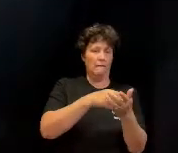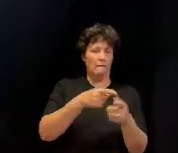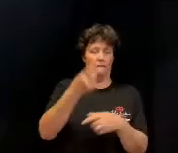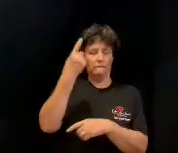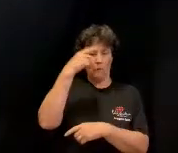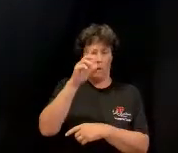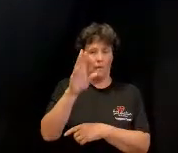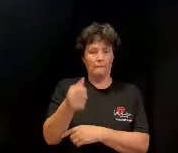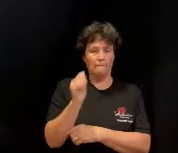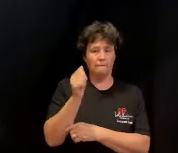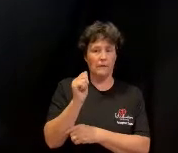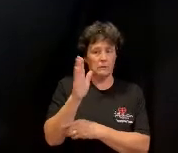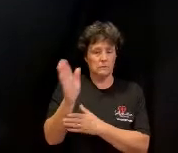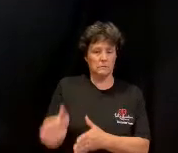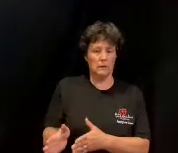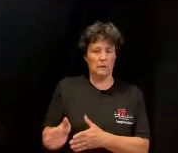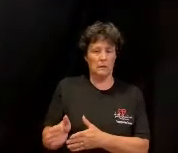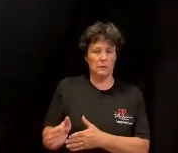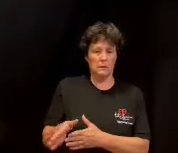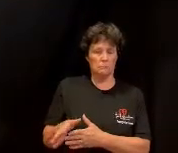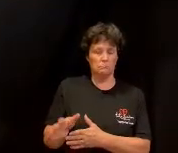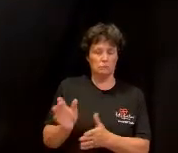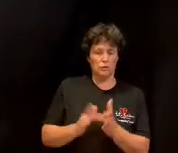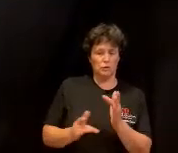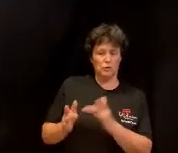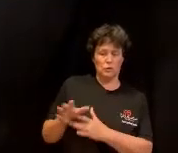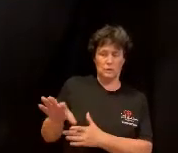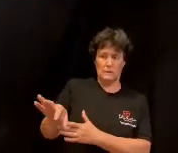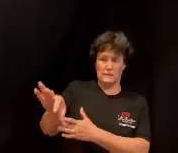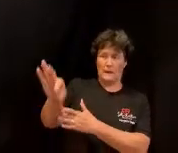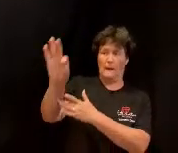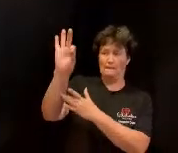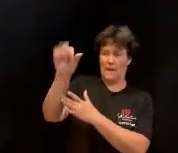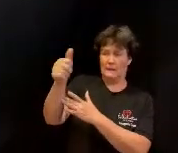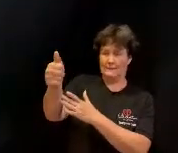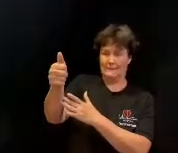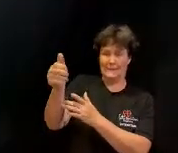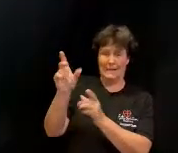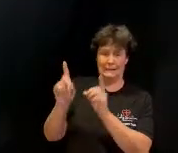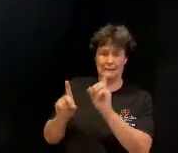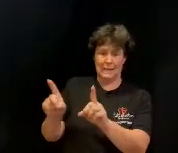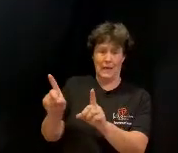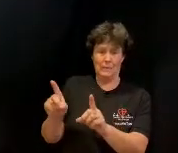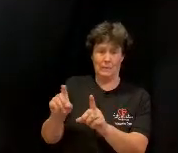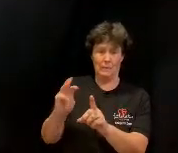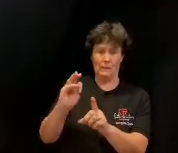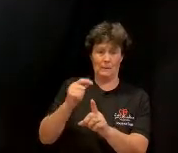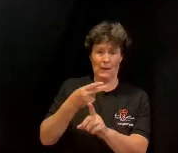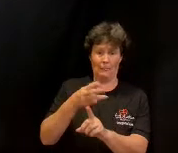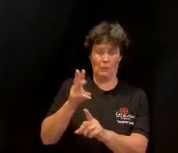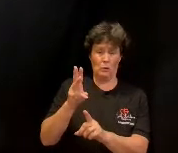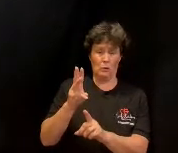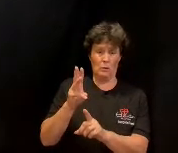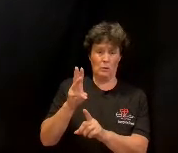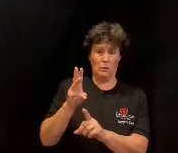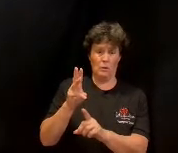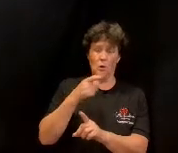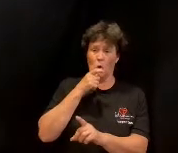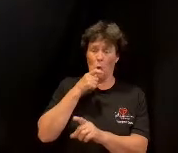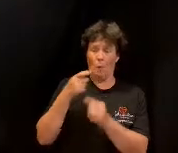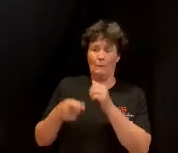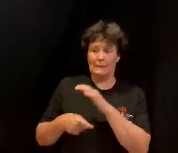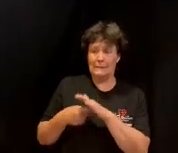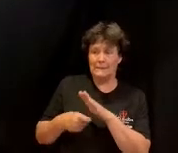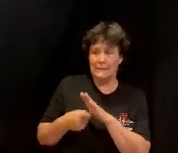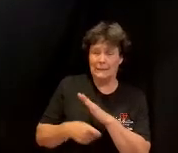And this is the guy that Jesus pulls into the fold to be one of the guys with the fishermen that he'd been stealing from and cheating